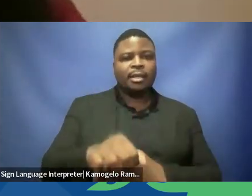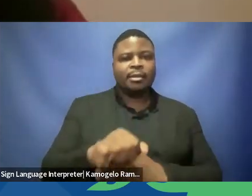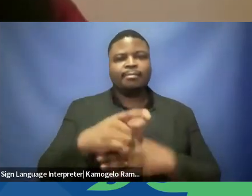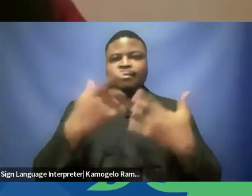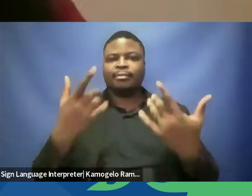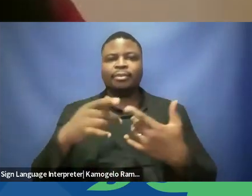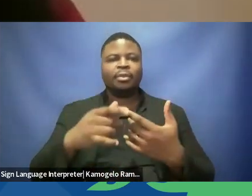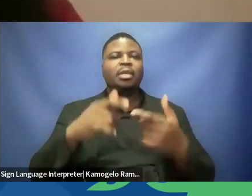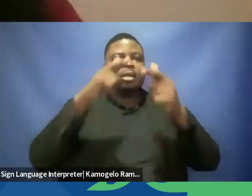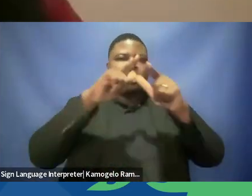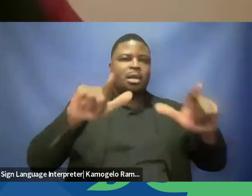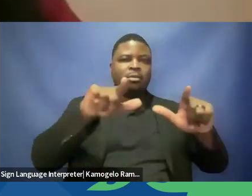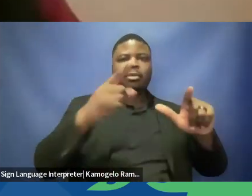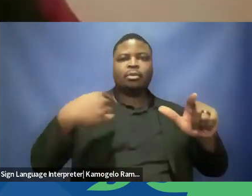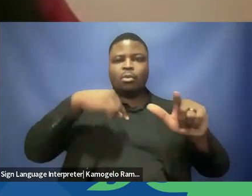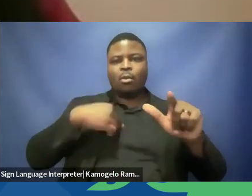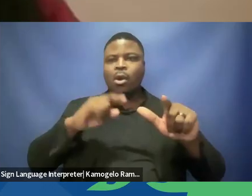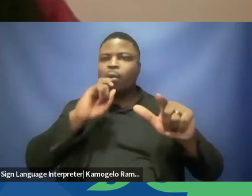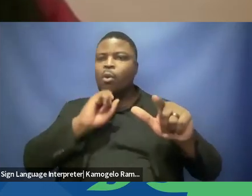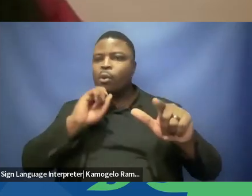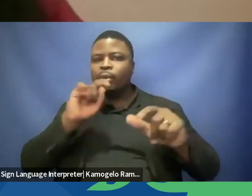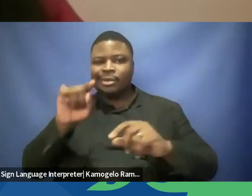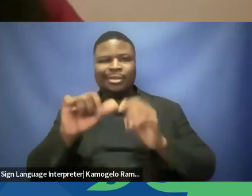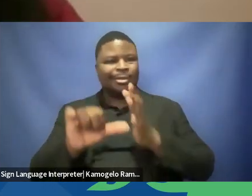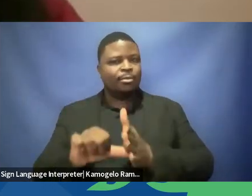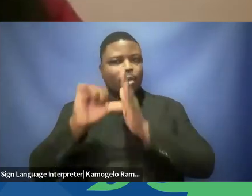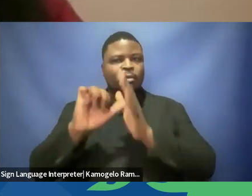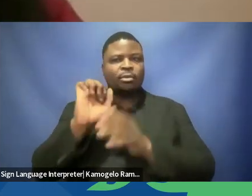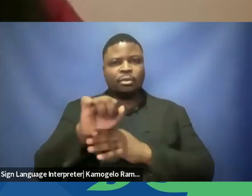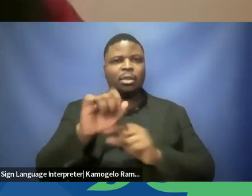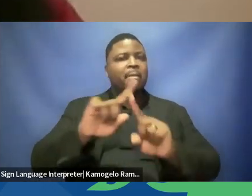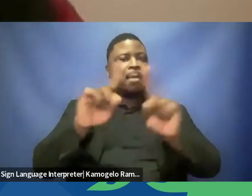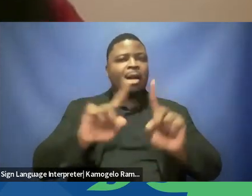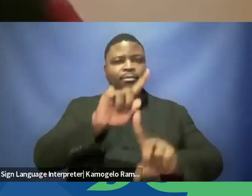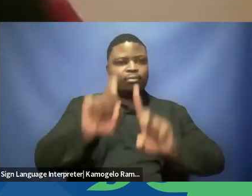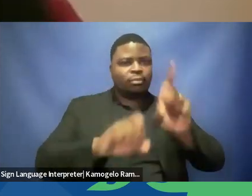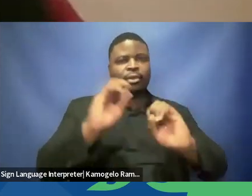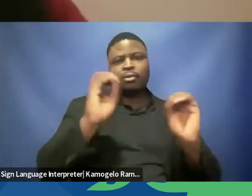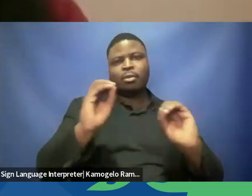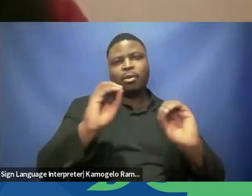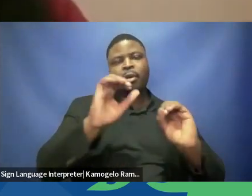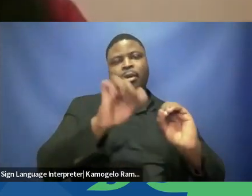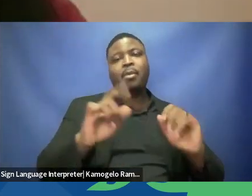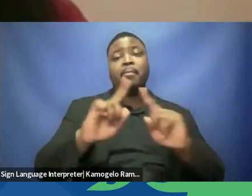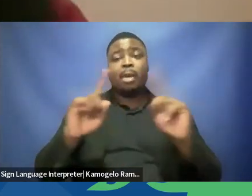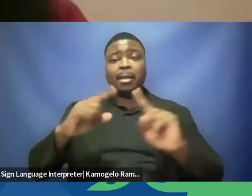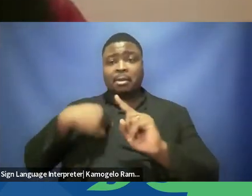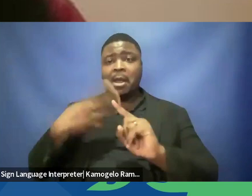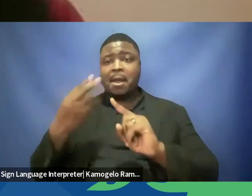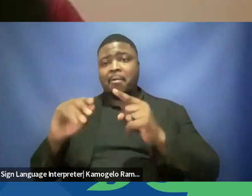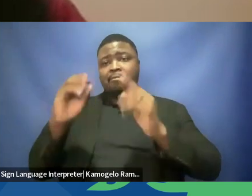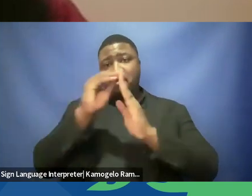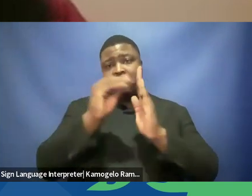language we also need to be using. So I don't see any particular questions, but I have some points if you don't mind.